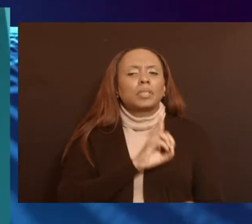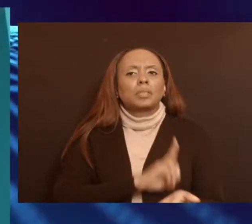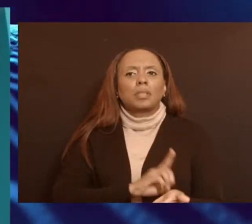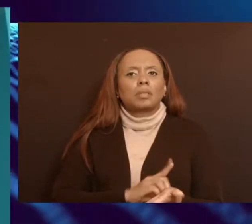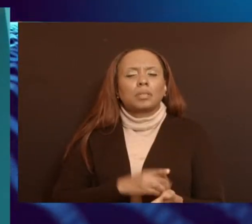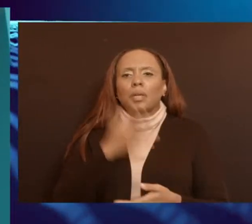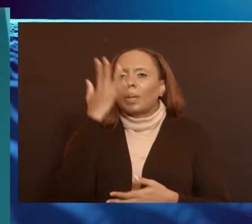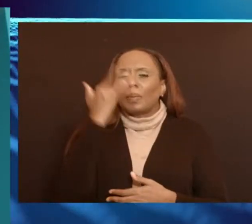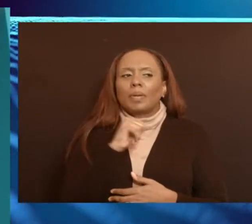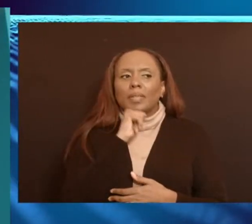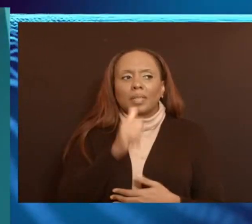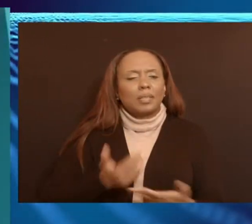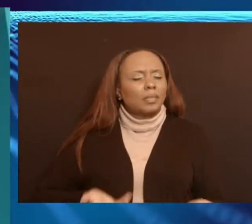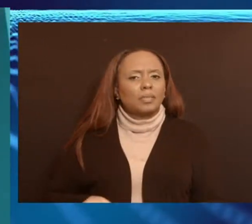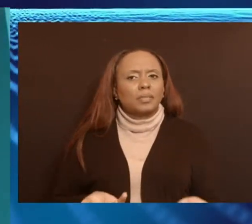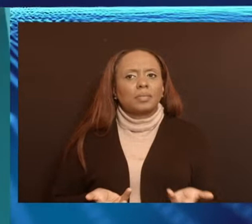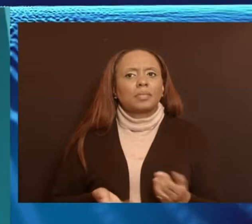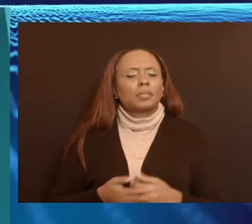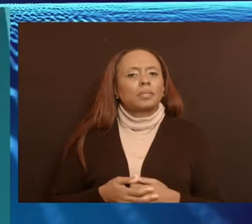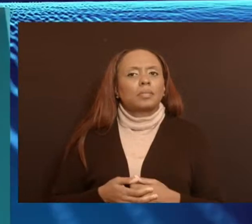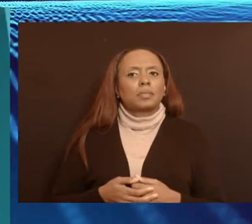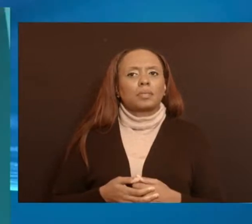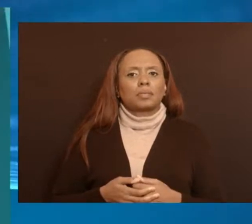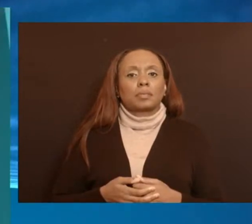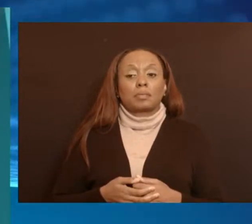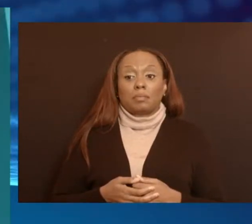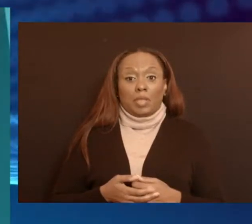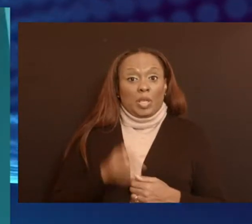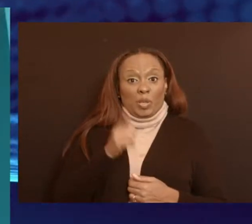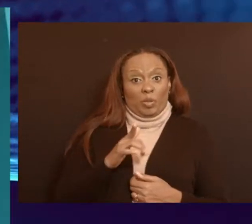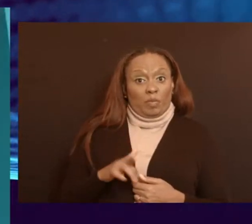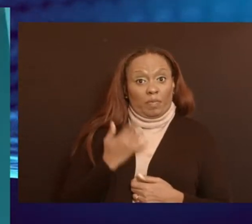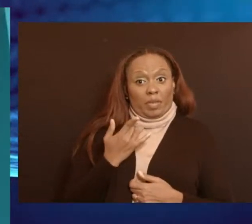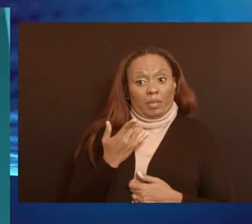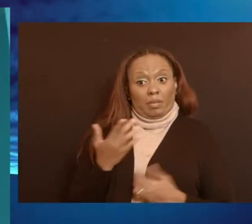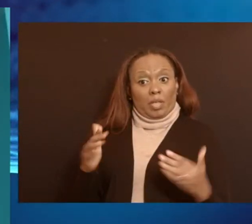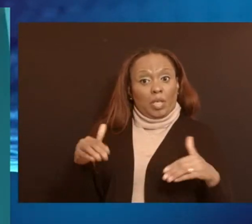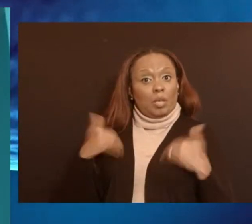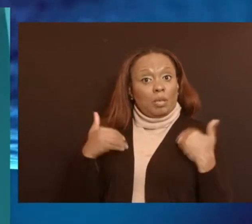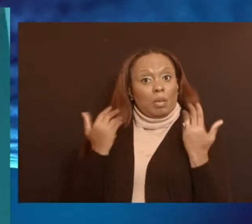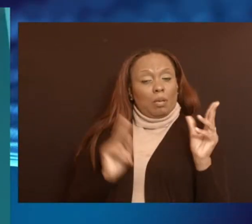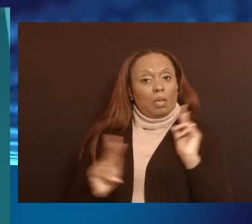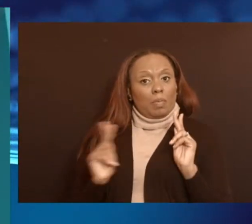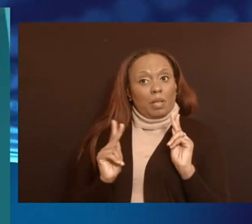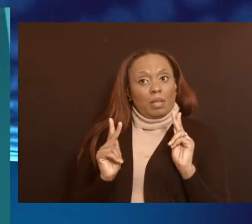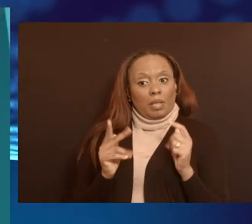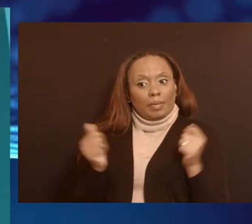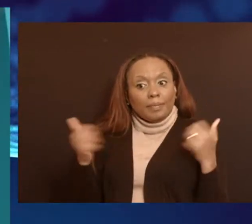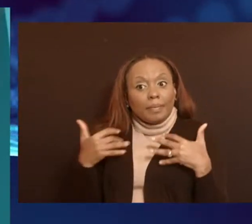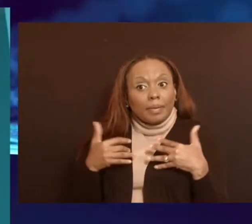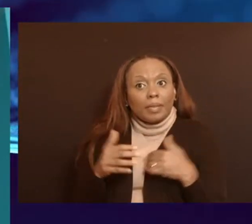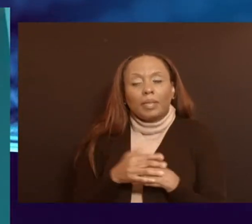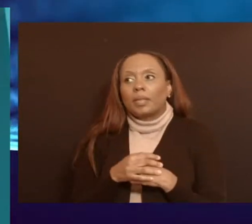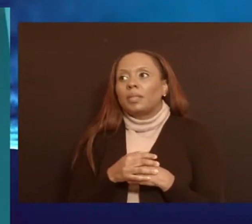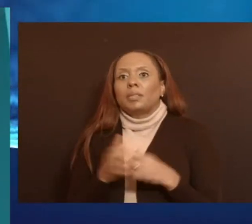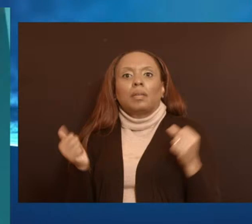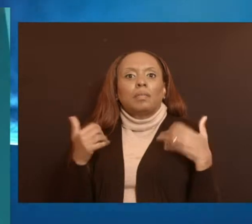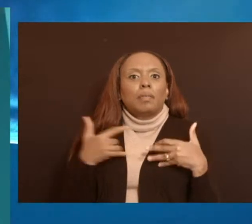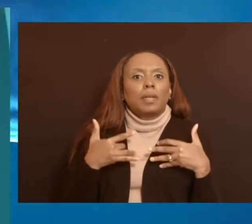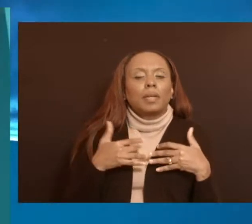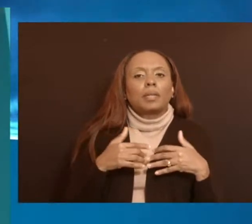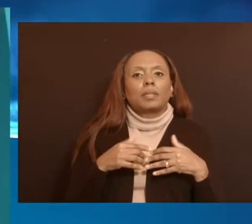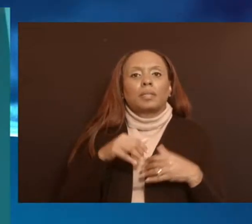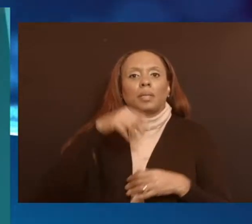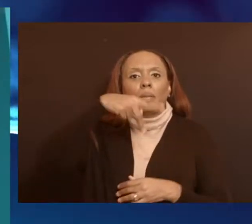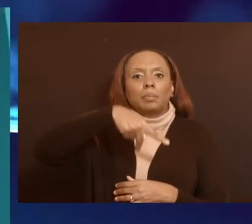them being symptomatic? In other words, were they afraid of physical testing? Were they afraid of PCR testing? Were